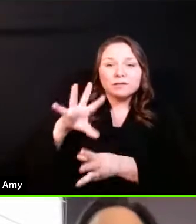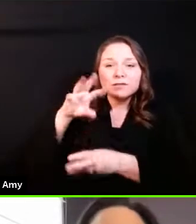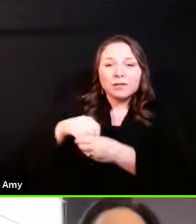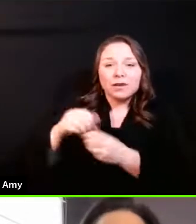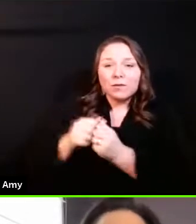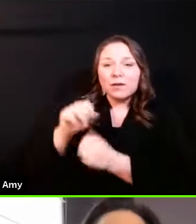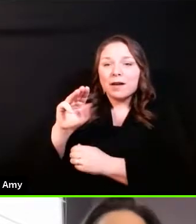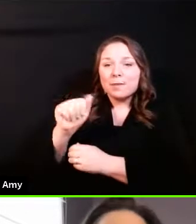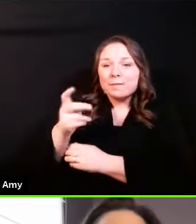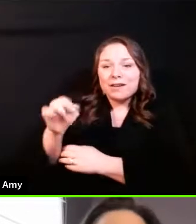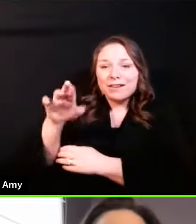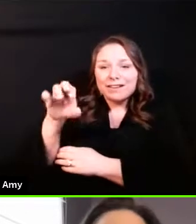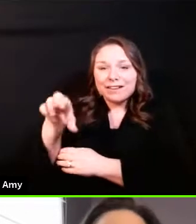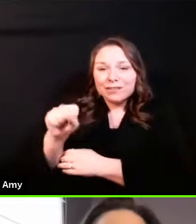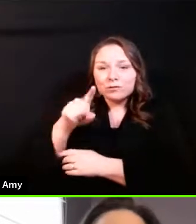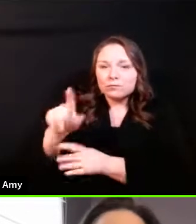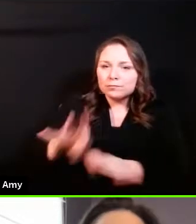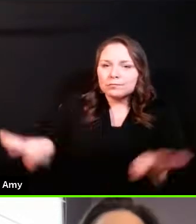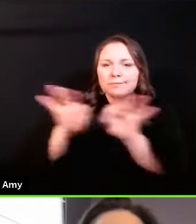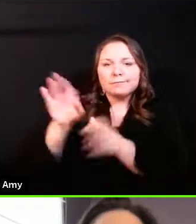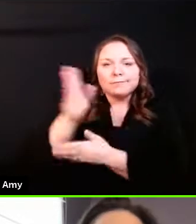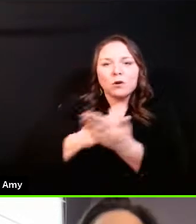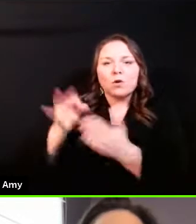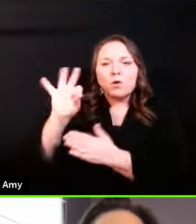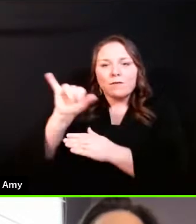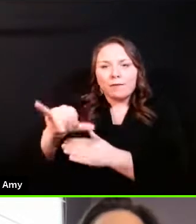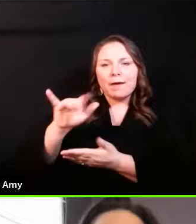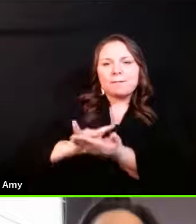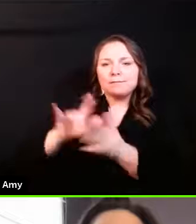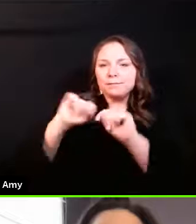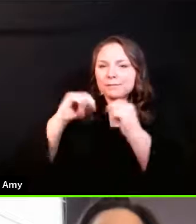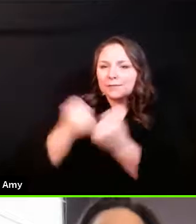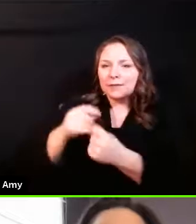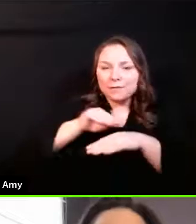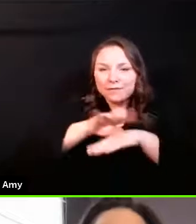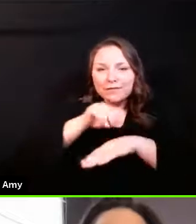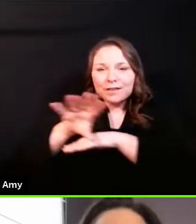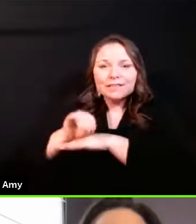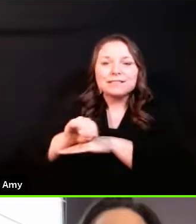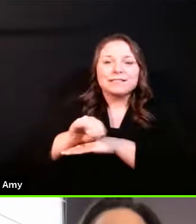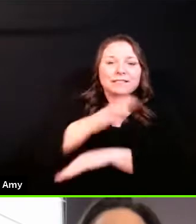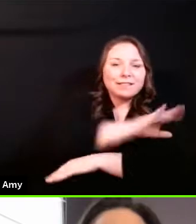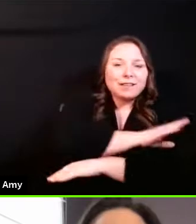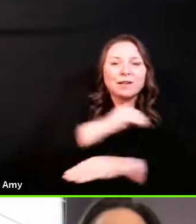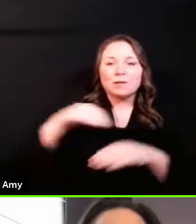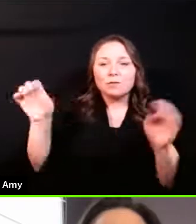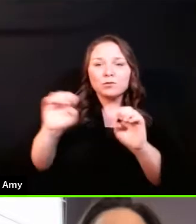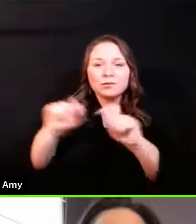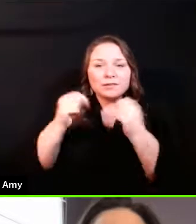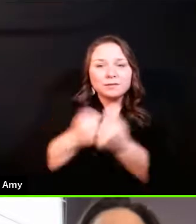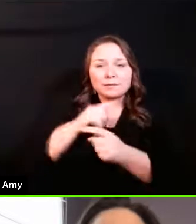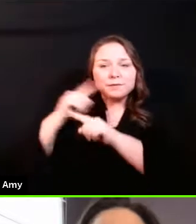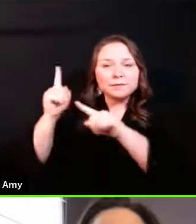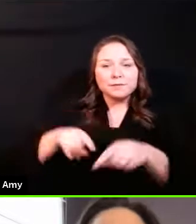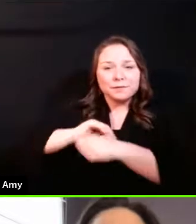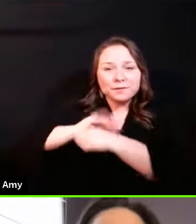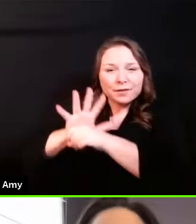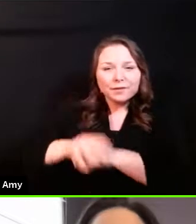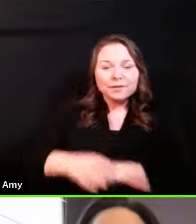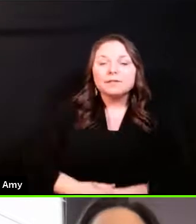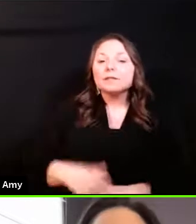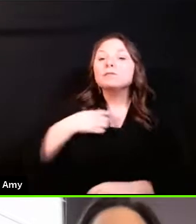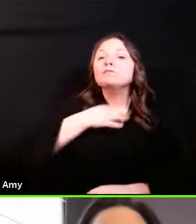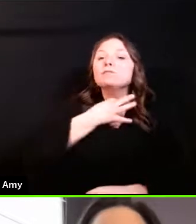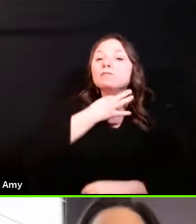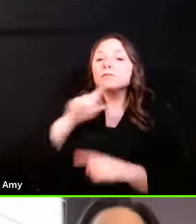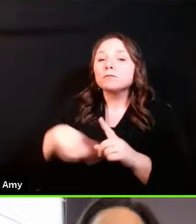a key member of the organization's medical team, advising its clinical and emergency teams responding to COVID. So Erin, I'm just curious,